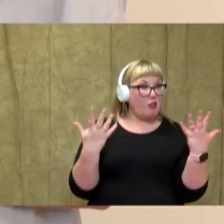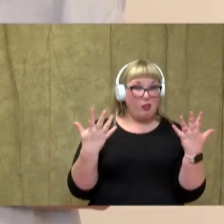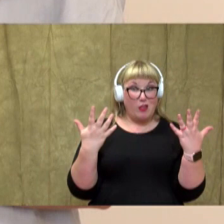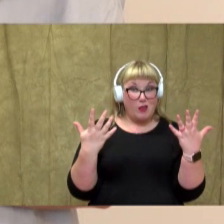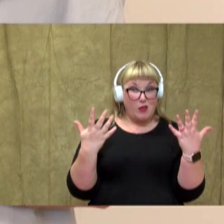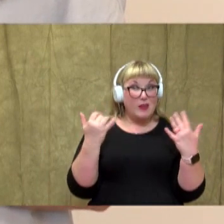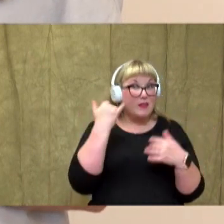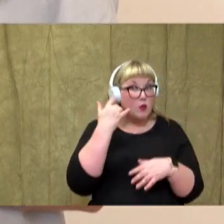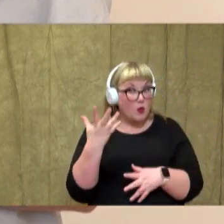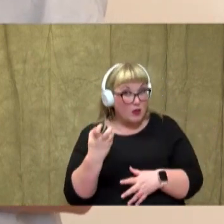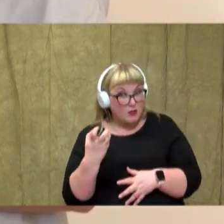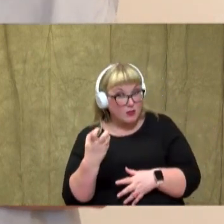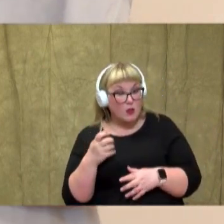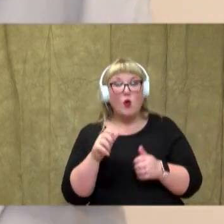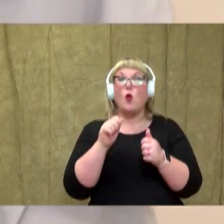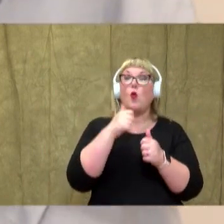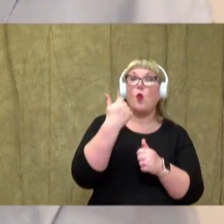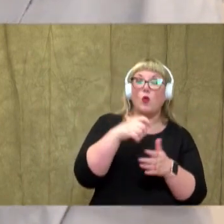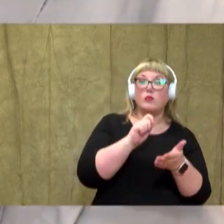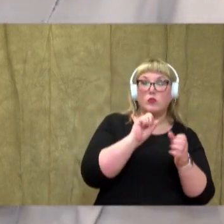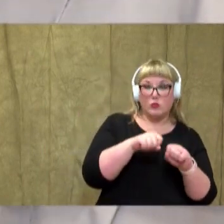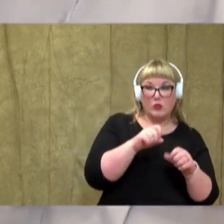paper, or you can write it out.